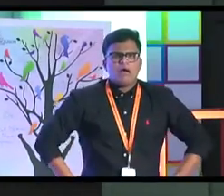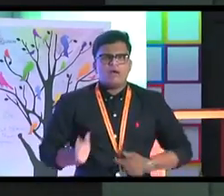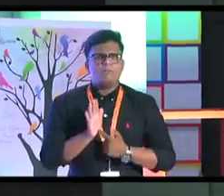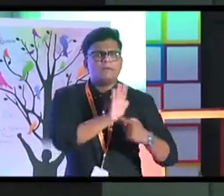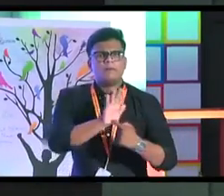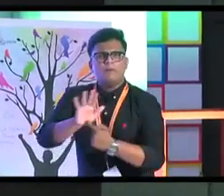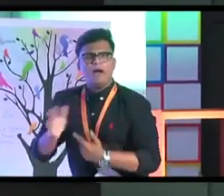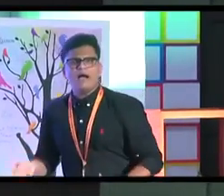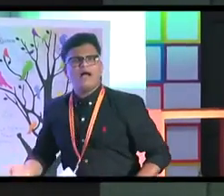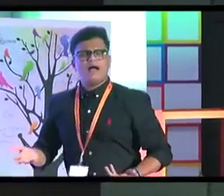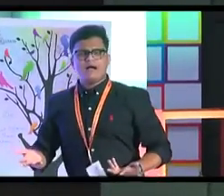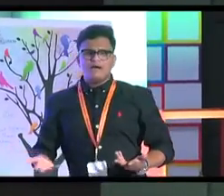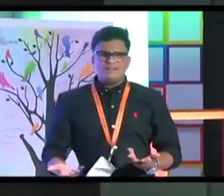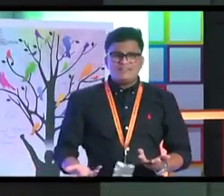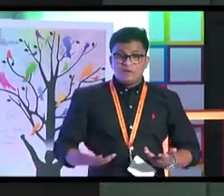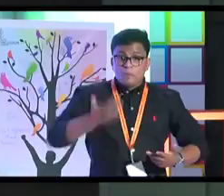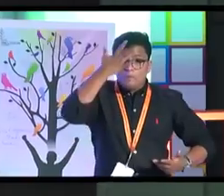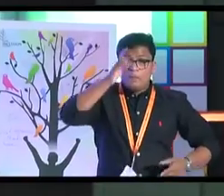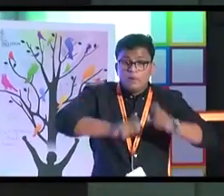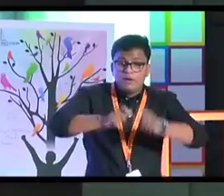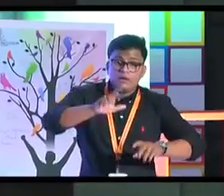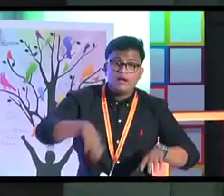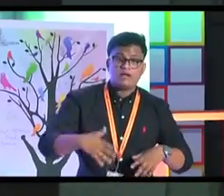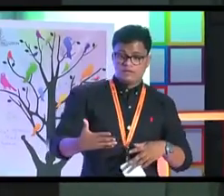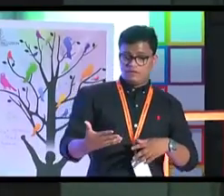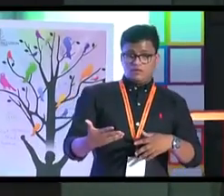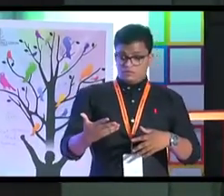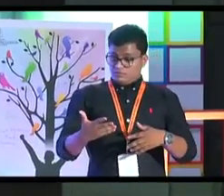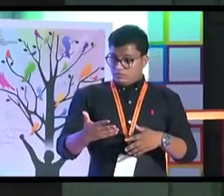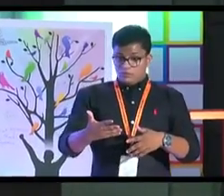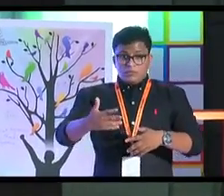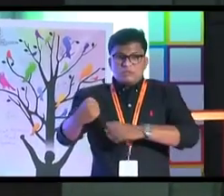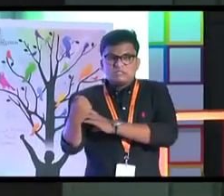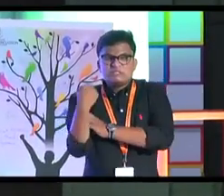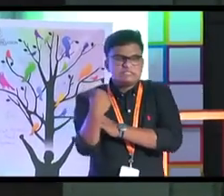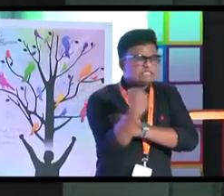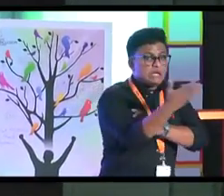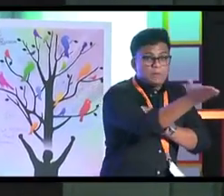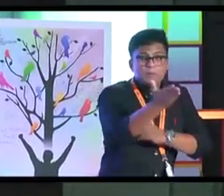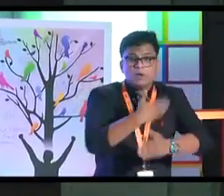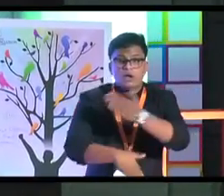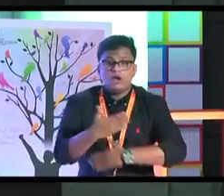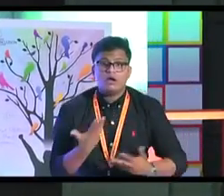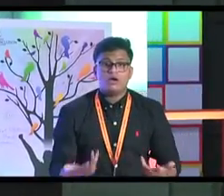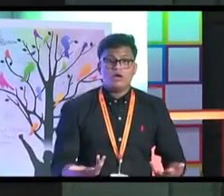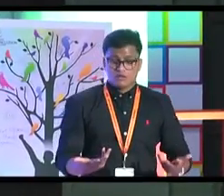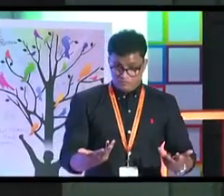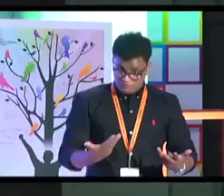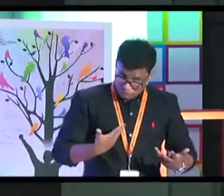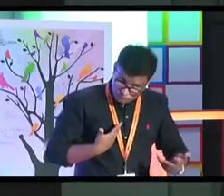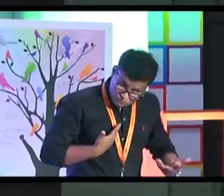there are smart people who are leveraging the strength of people with disability, and that's what we have to